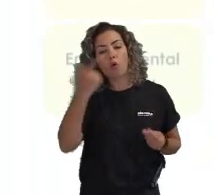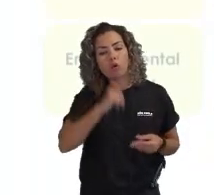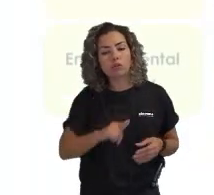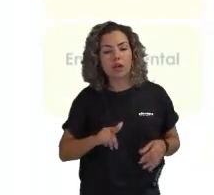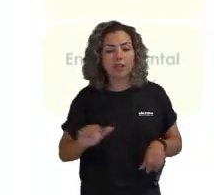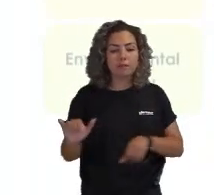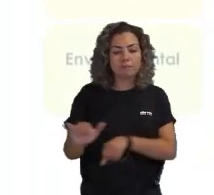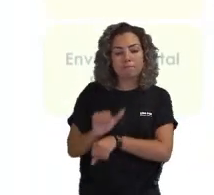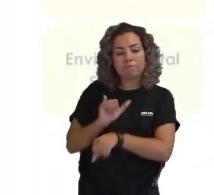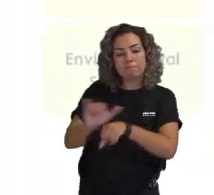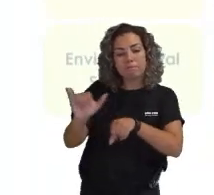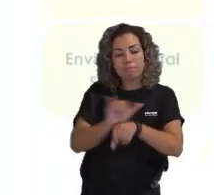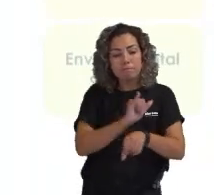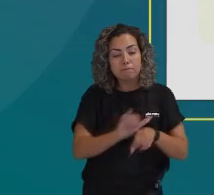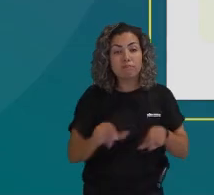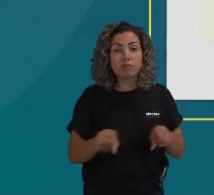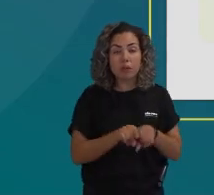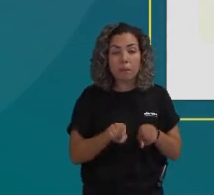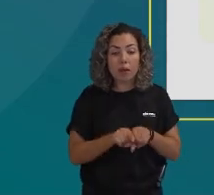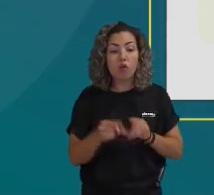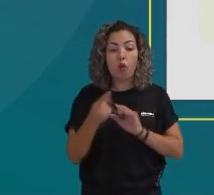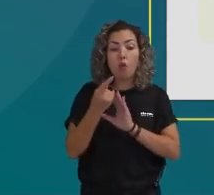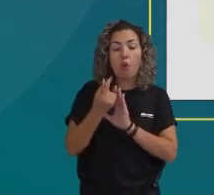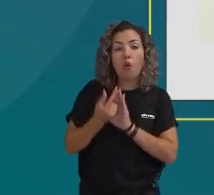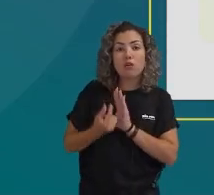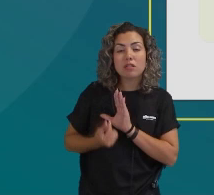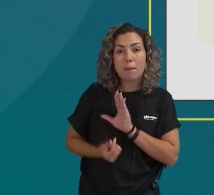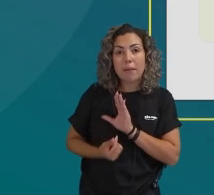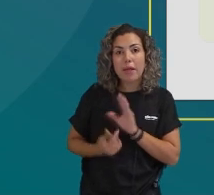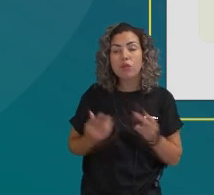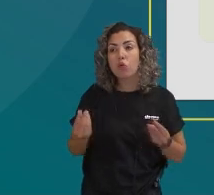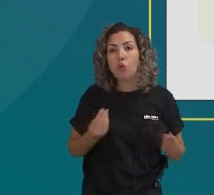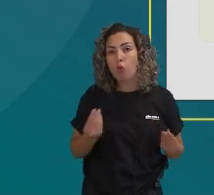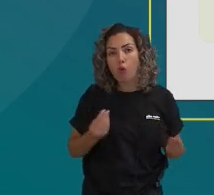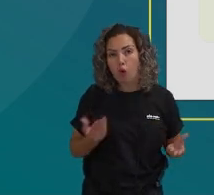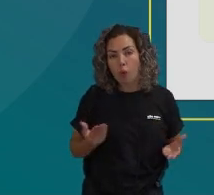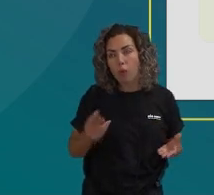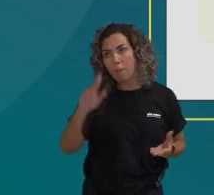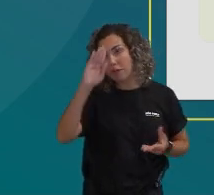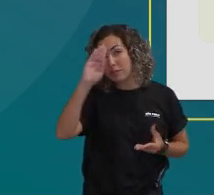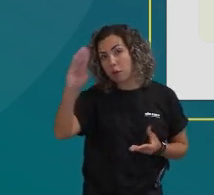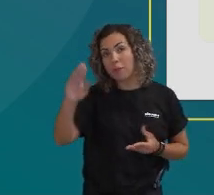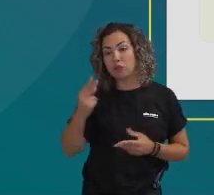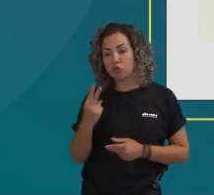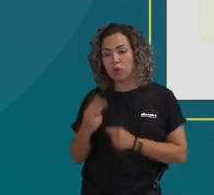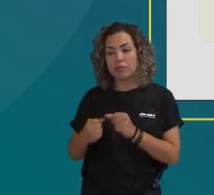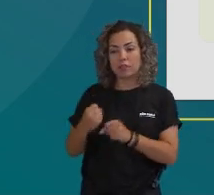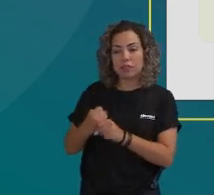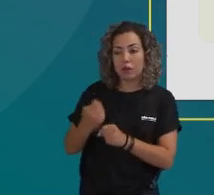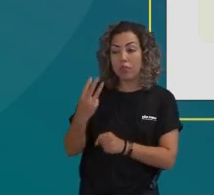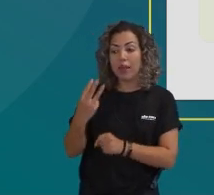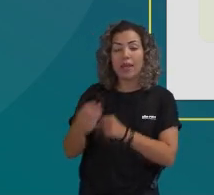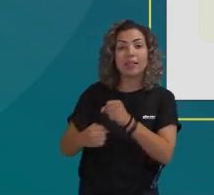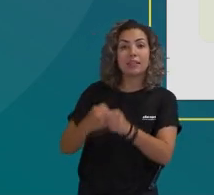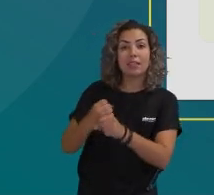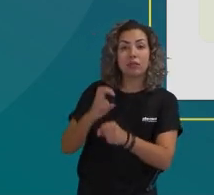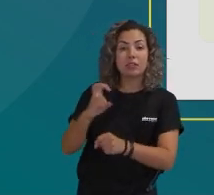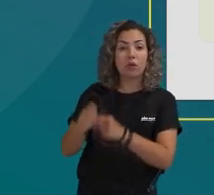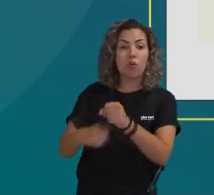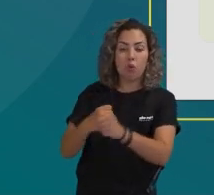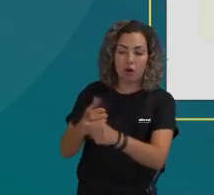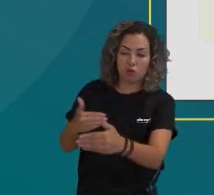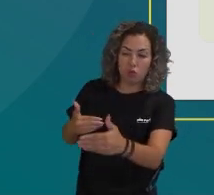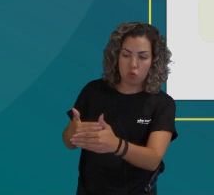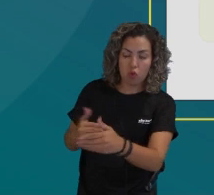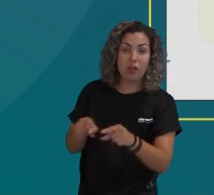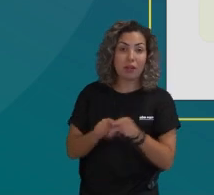budgeting that runs on 3 and 5 year cycles, and then very long-term planning running on 10 and 20 and 30 year cycles. And that